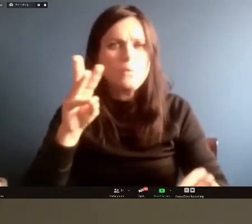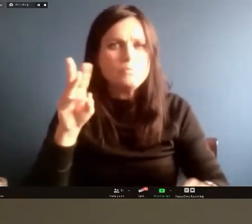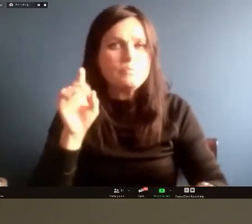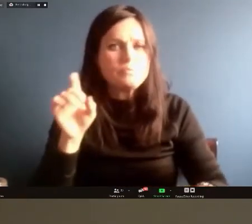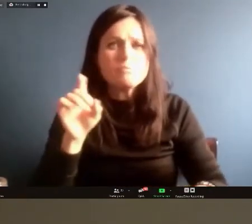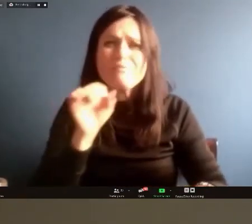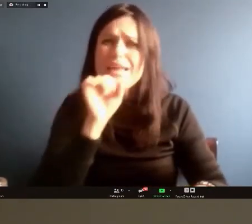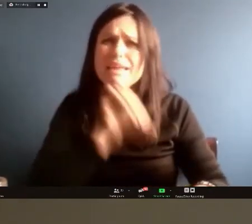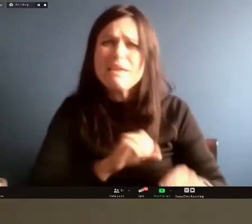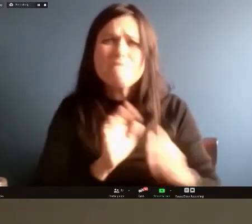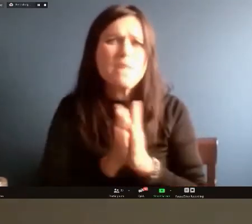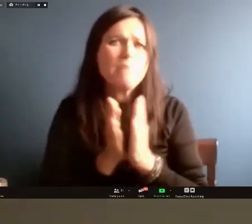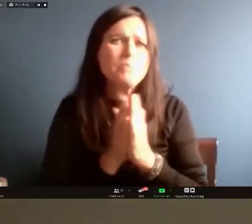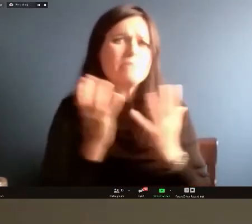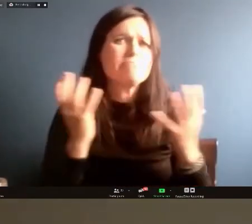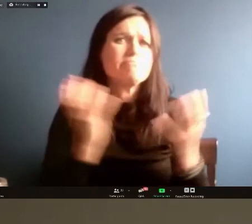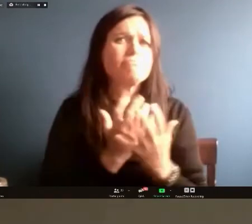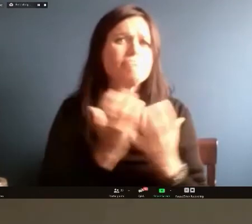And